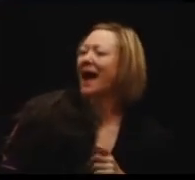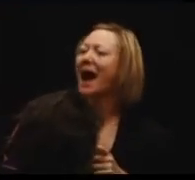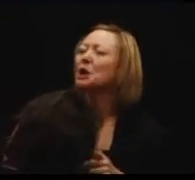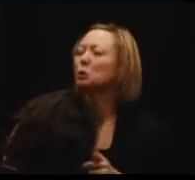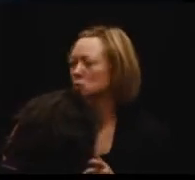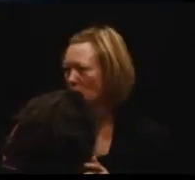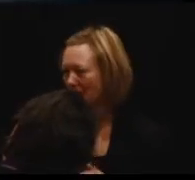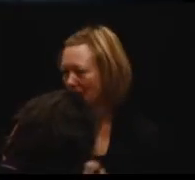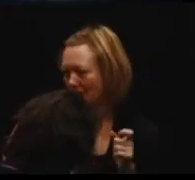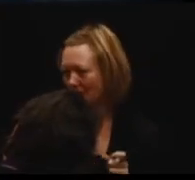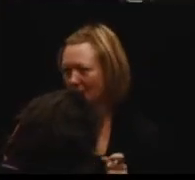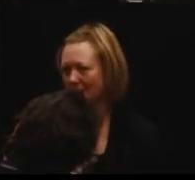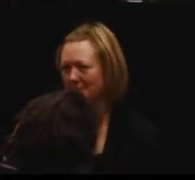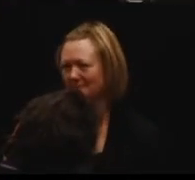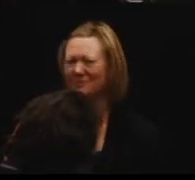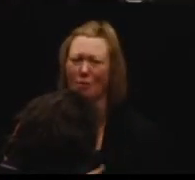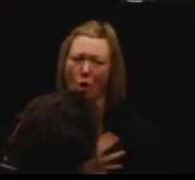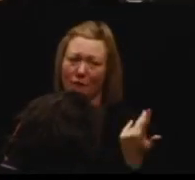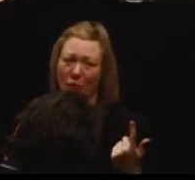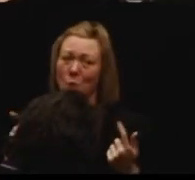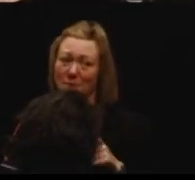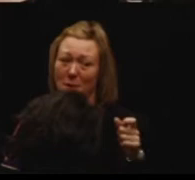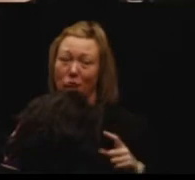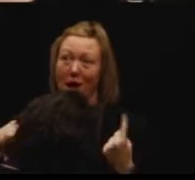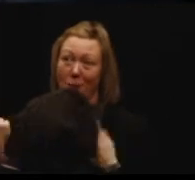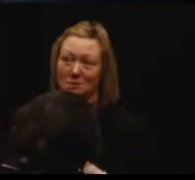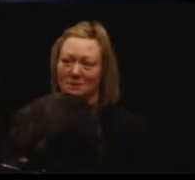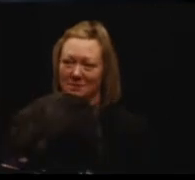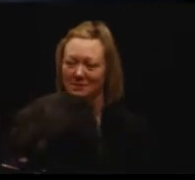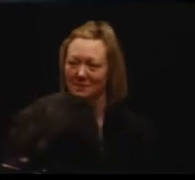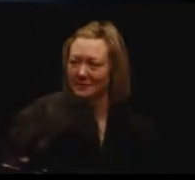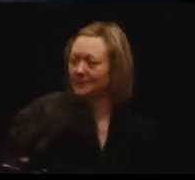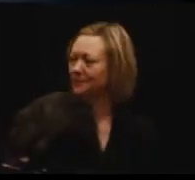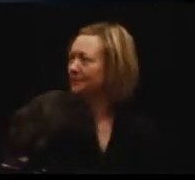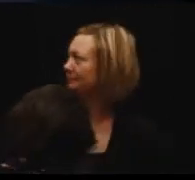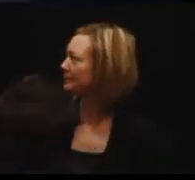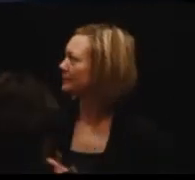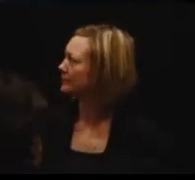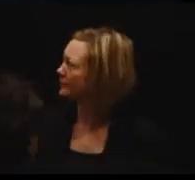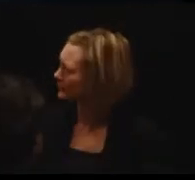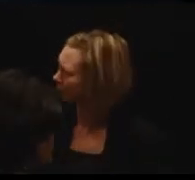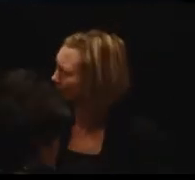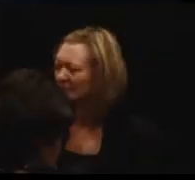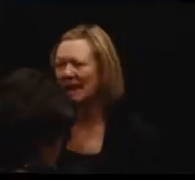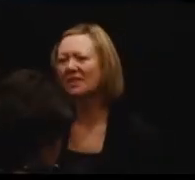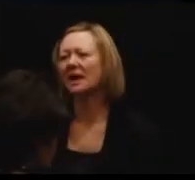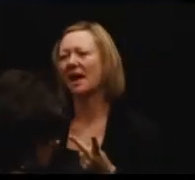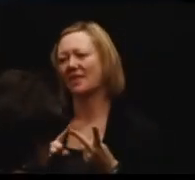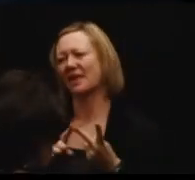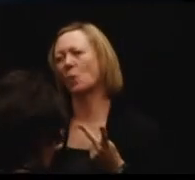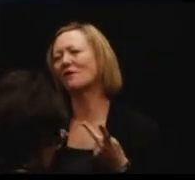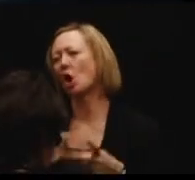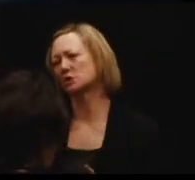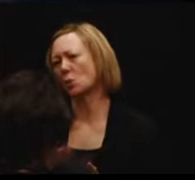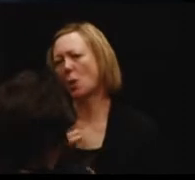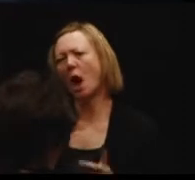there are a lot of them around. There's a trend of them. I think what we've also lost is, back when I went to school, they had woodwork and they